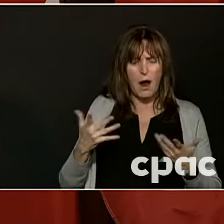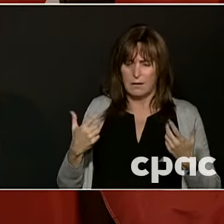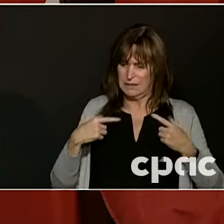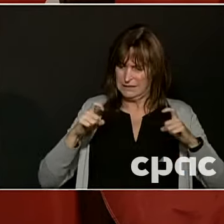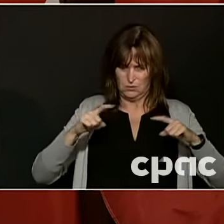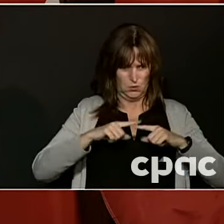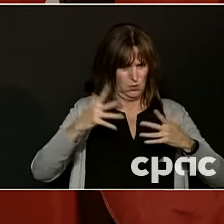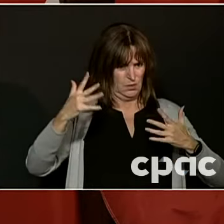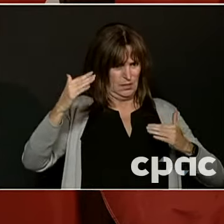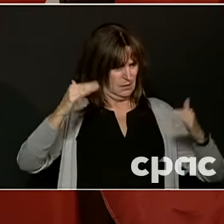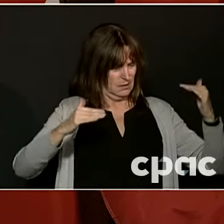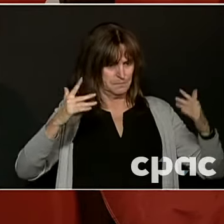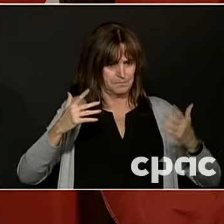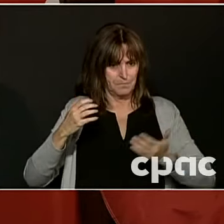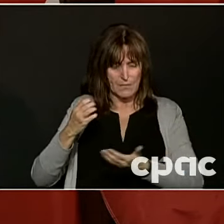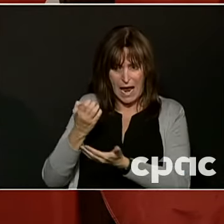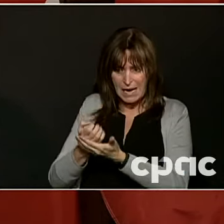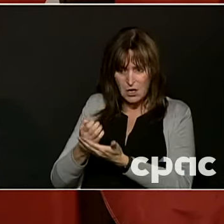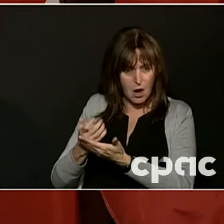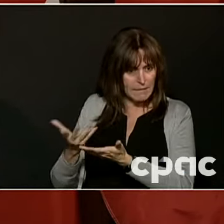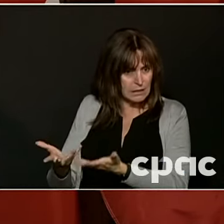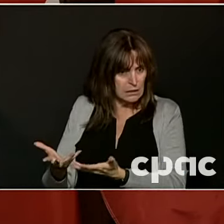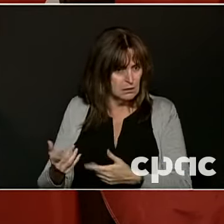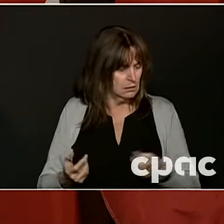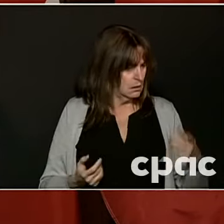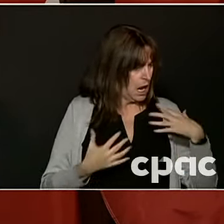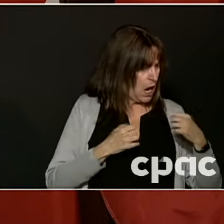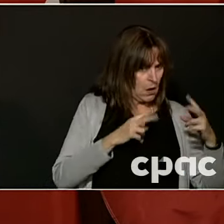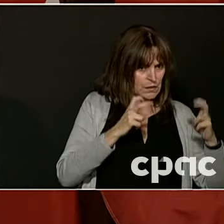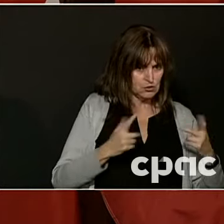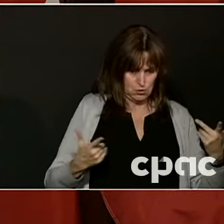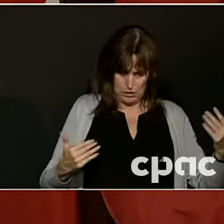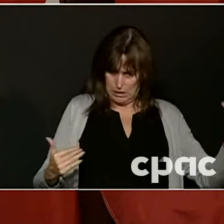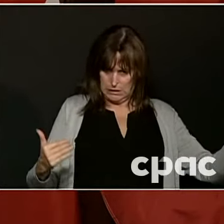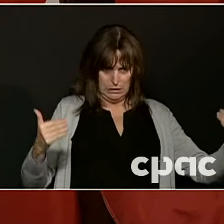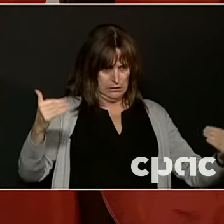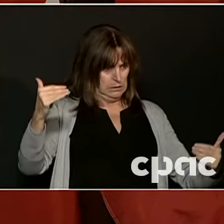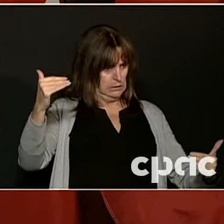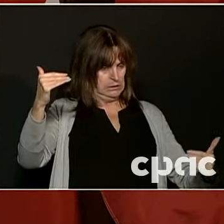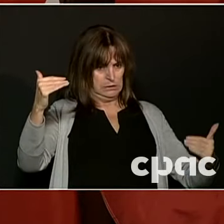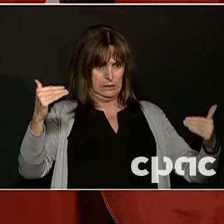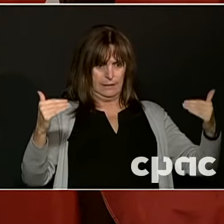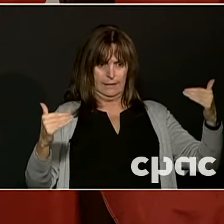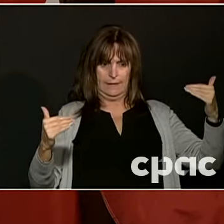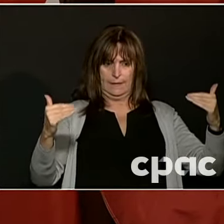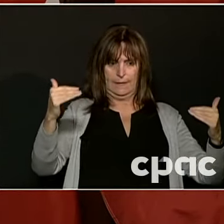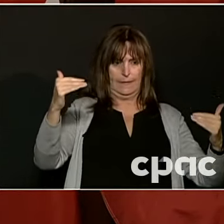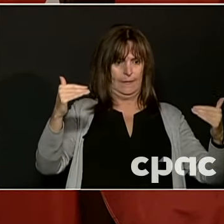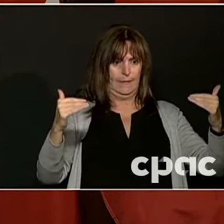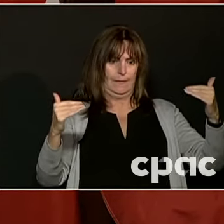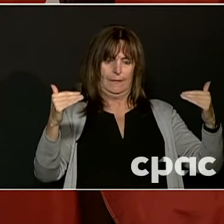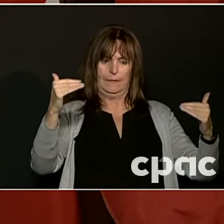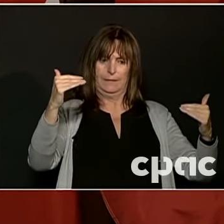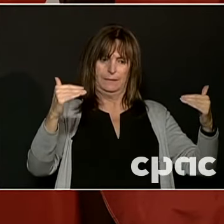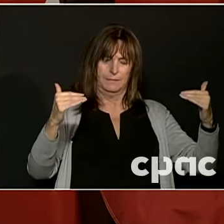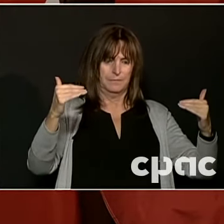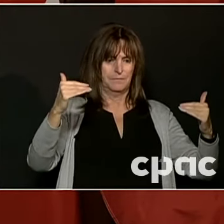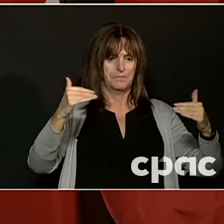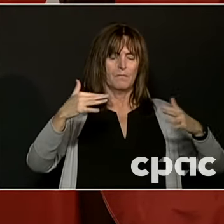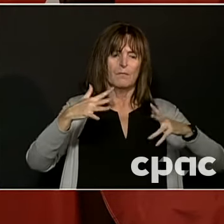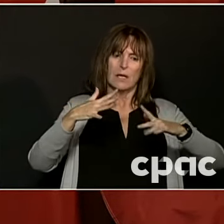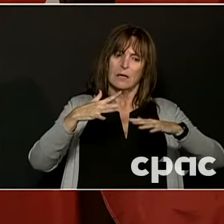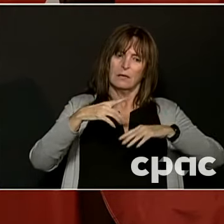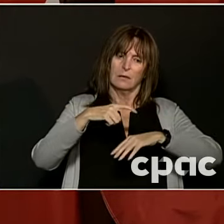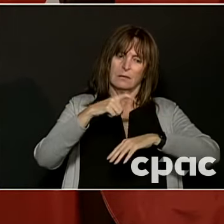that is one of the challenges that has to be balanced out in the overall approach. But time is of the essence. Last